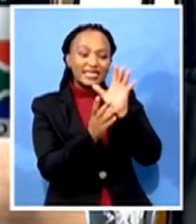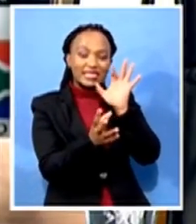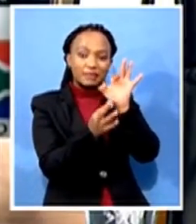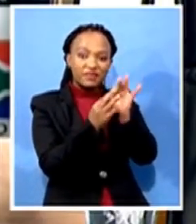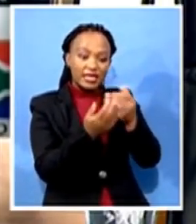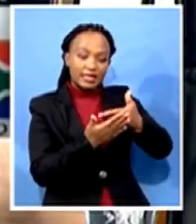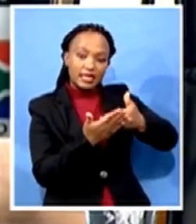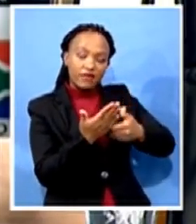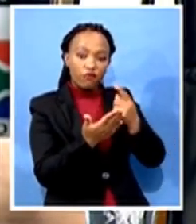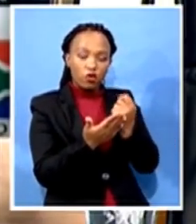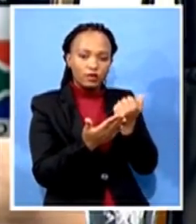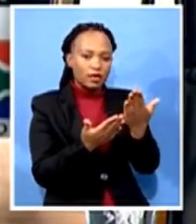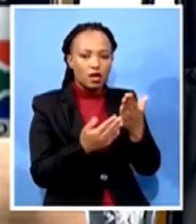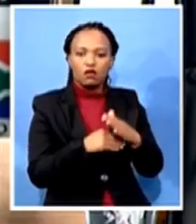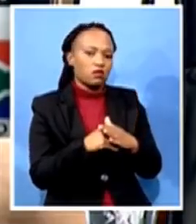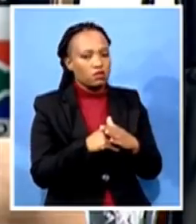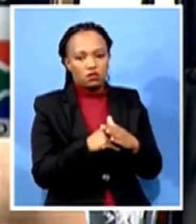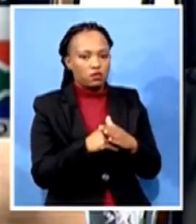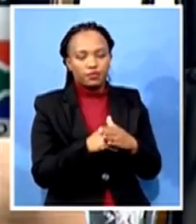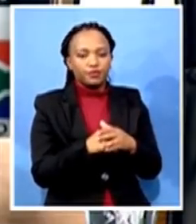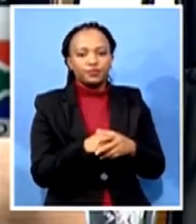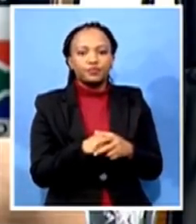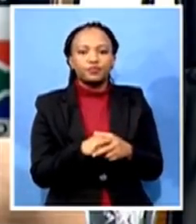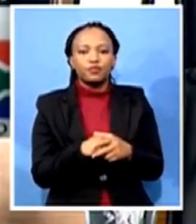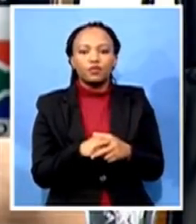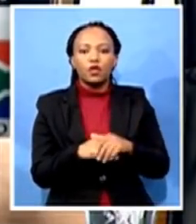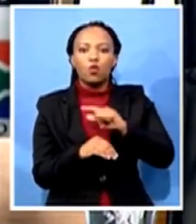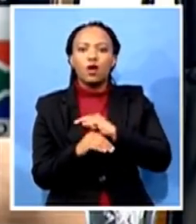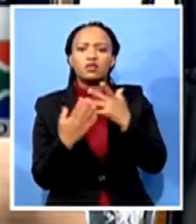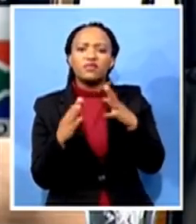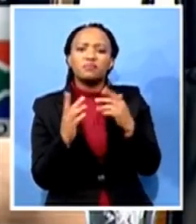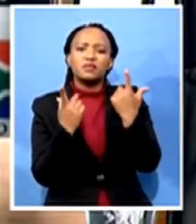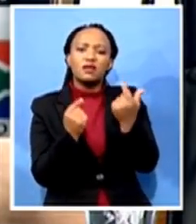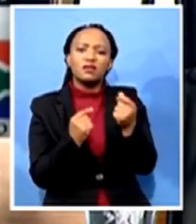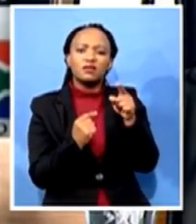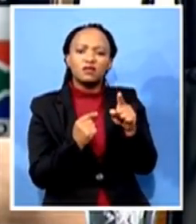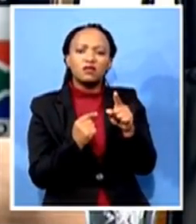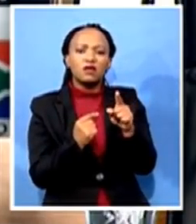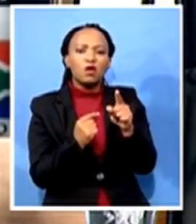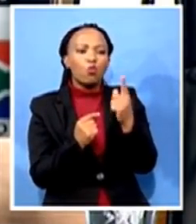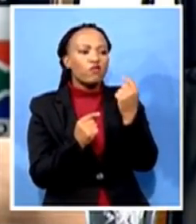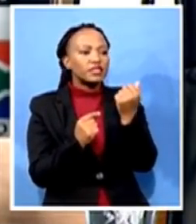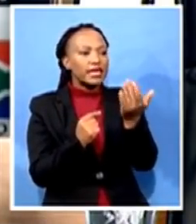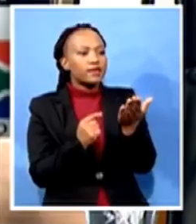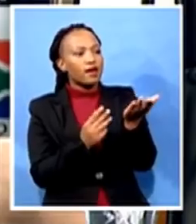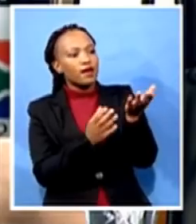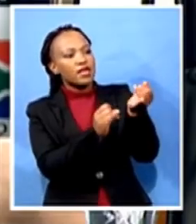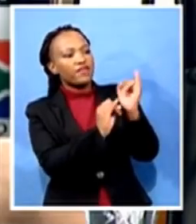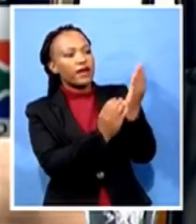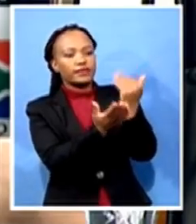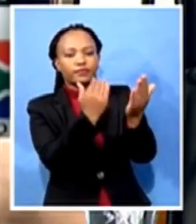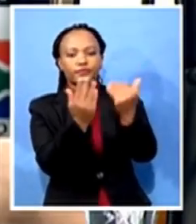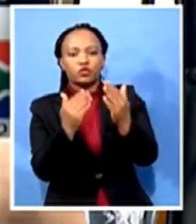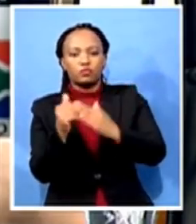that were done in terms of calling for a tender of building houses, as far as I can